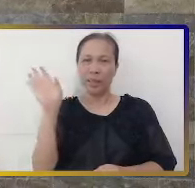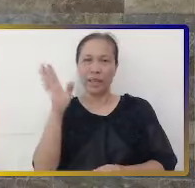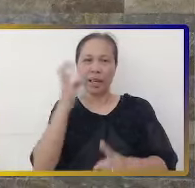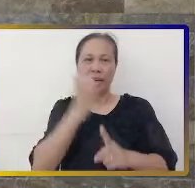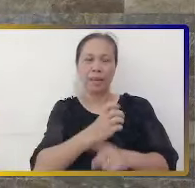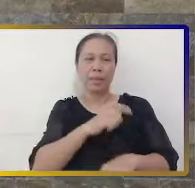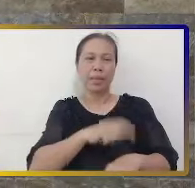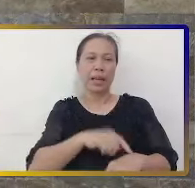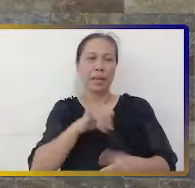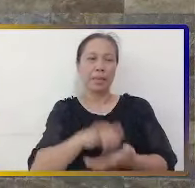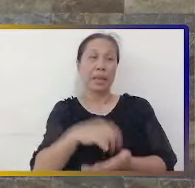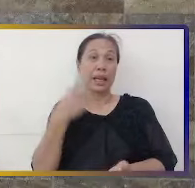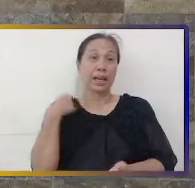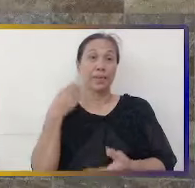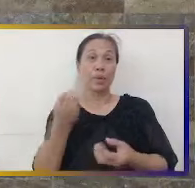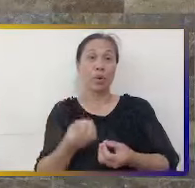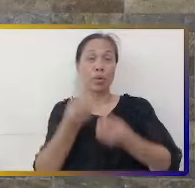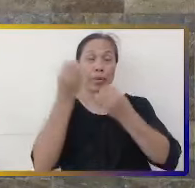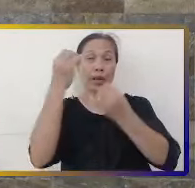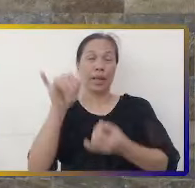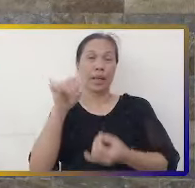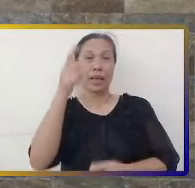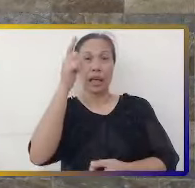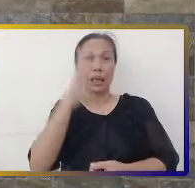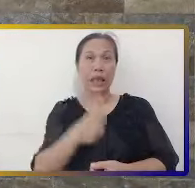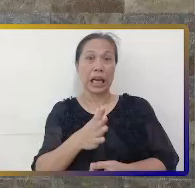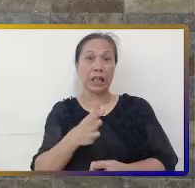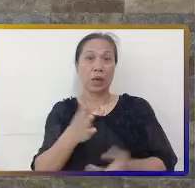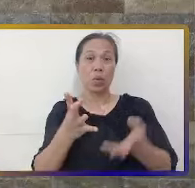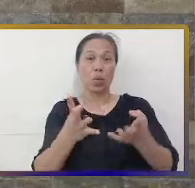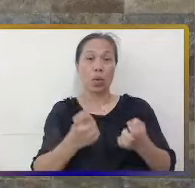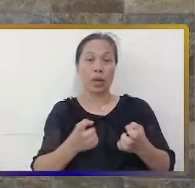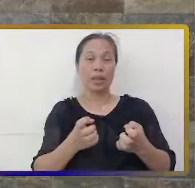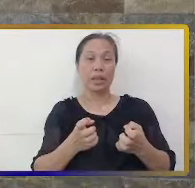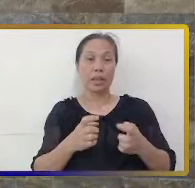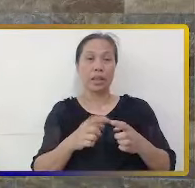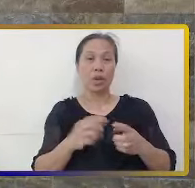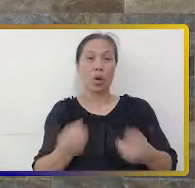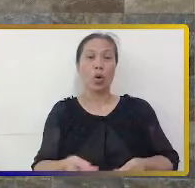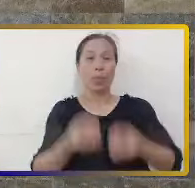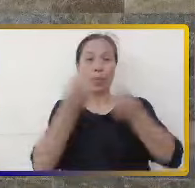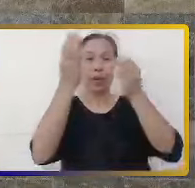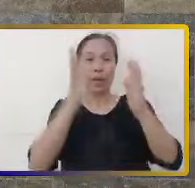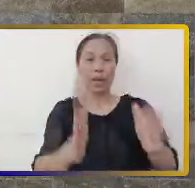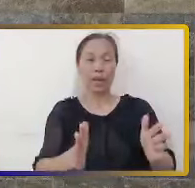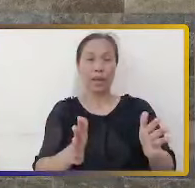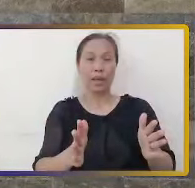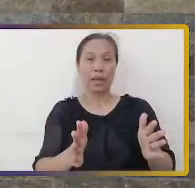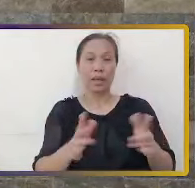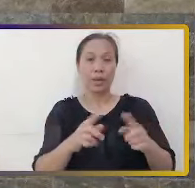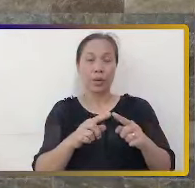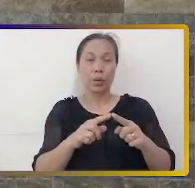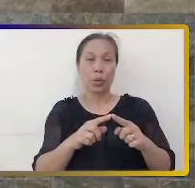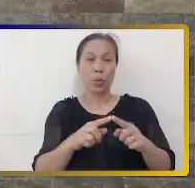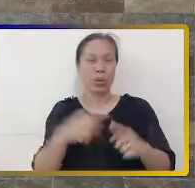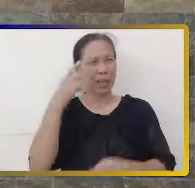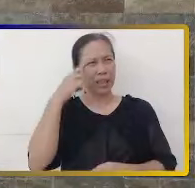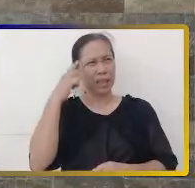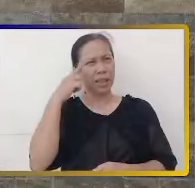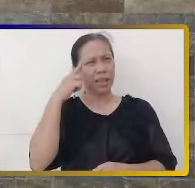merong offering God wants the offerer yung Ner Iisipin